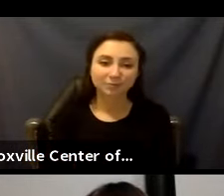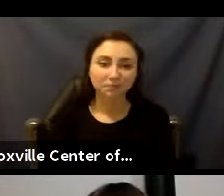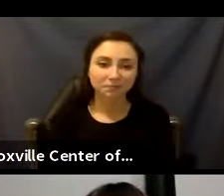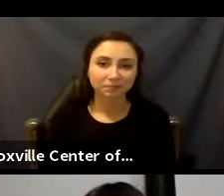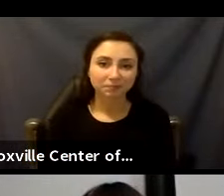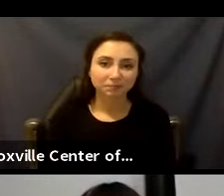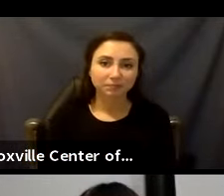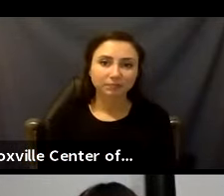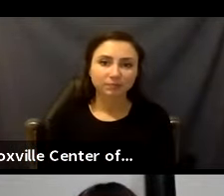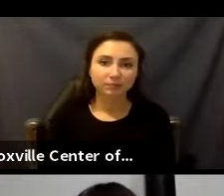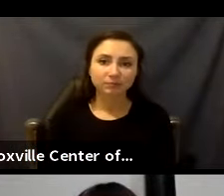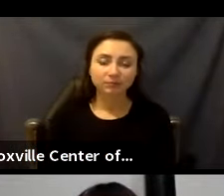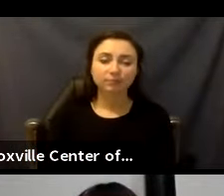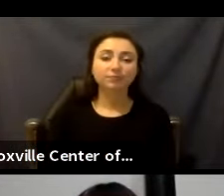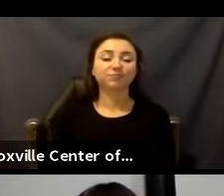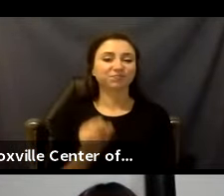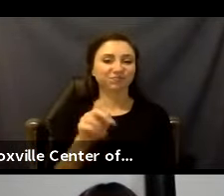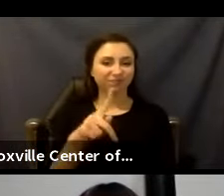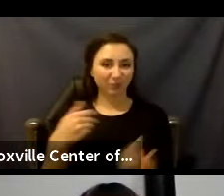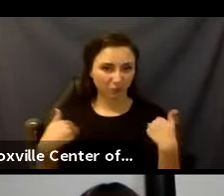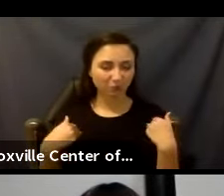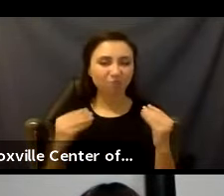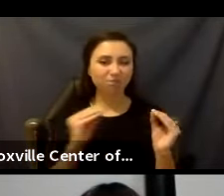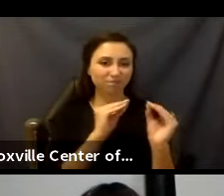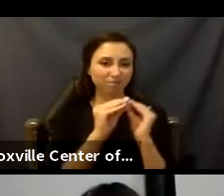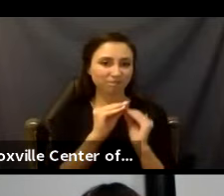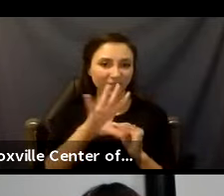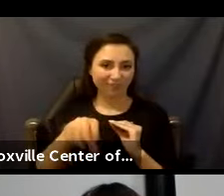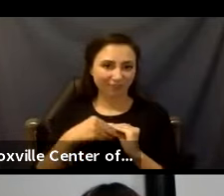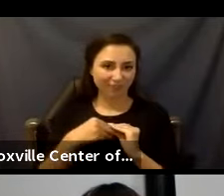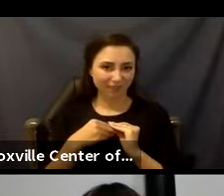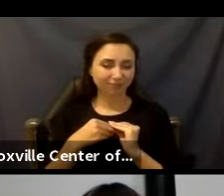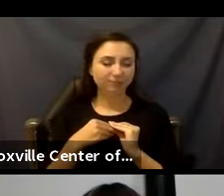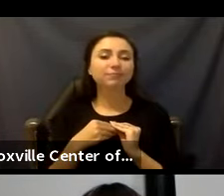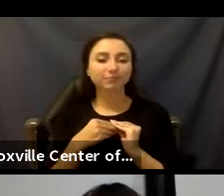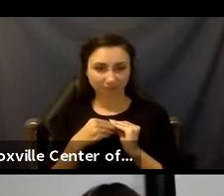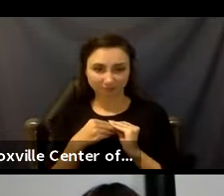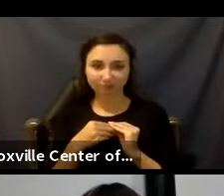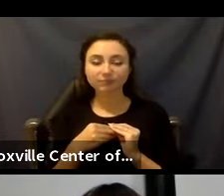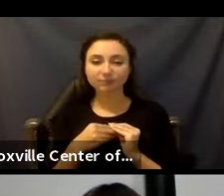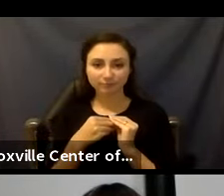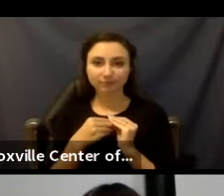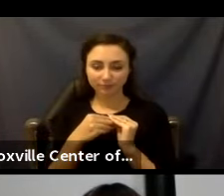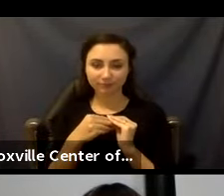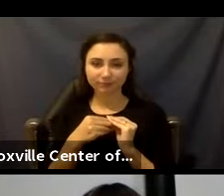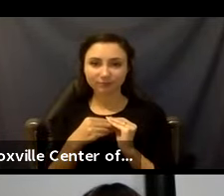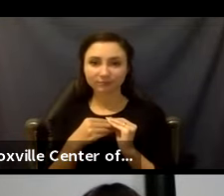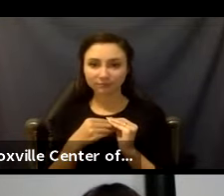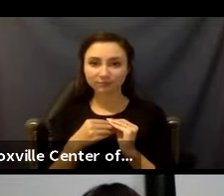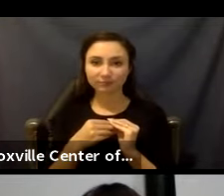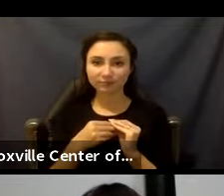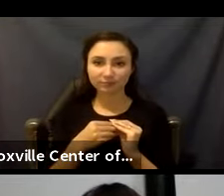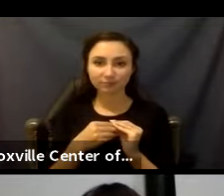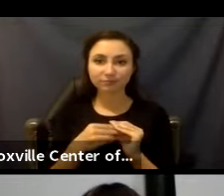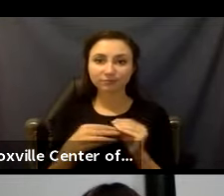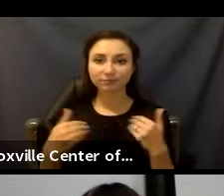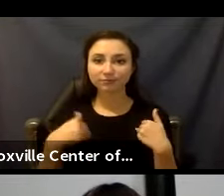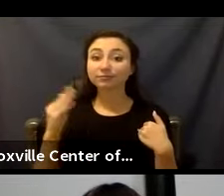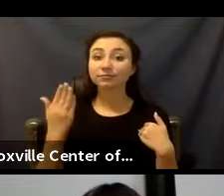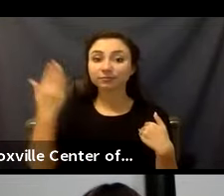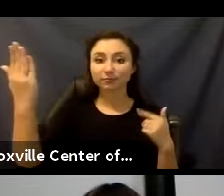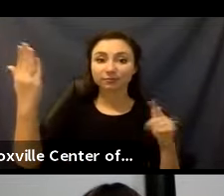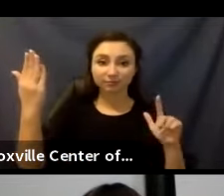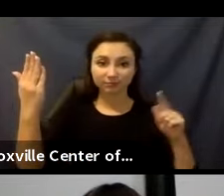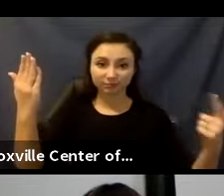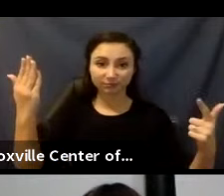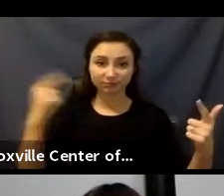So we have that revision that Dr. Buchanan has put in. And so we have a motion and a